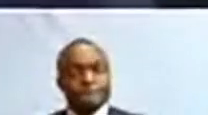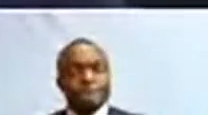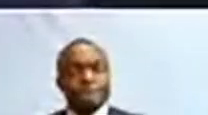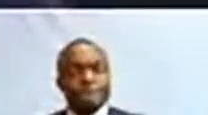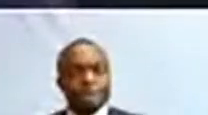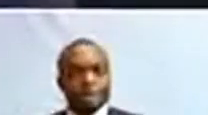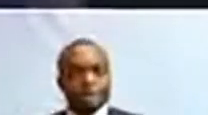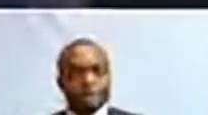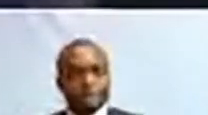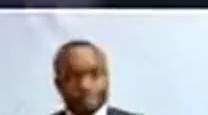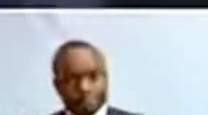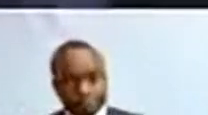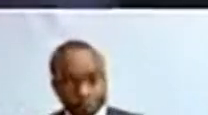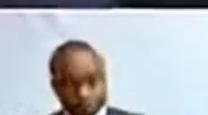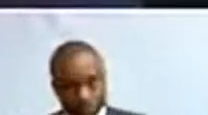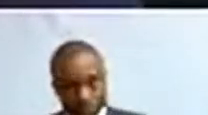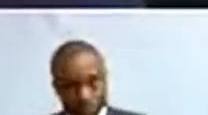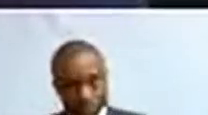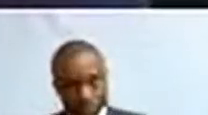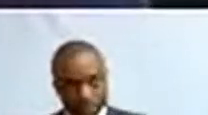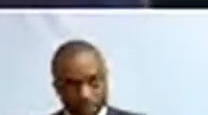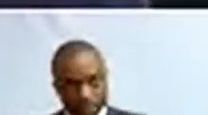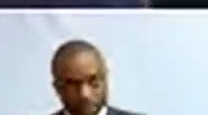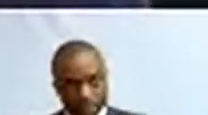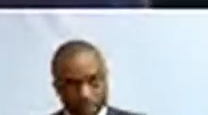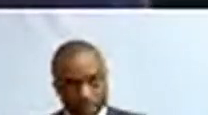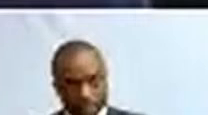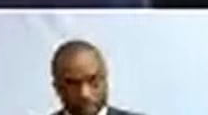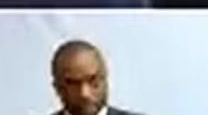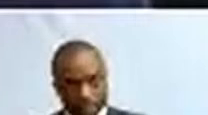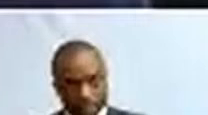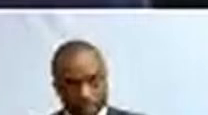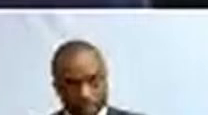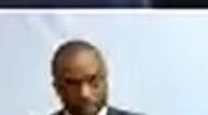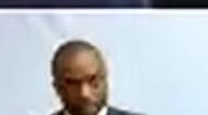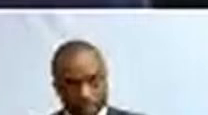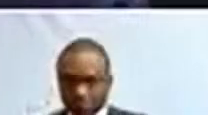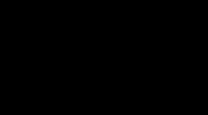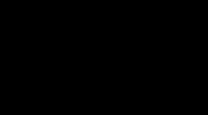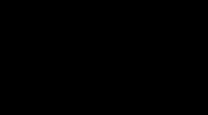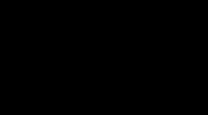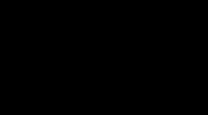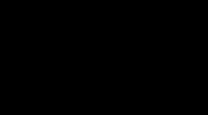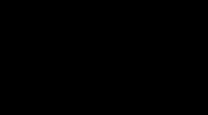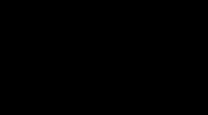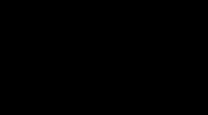is the amount in question, and not the 8,500.